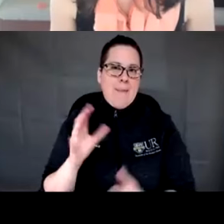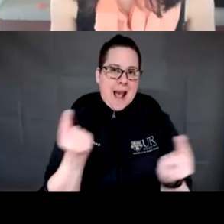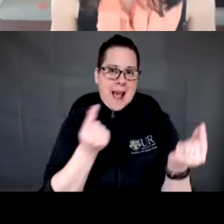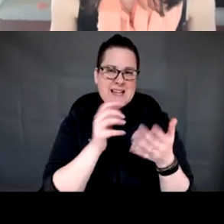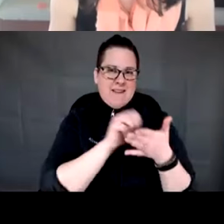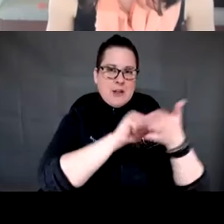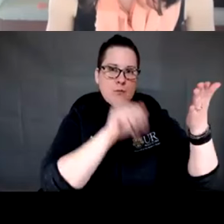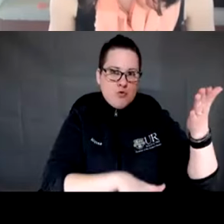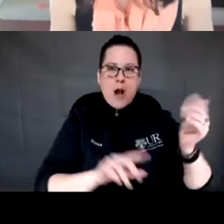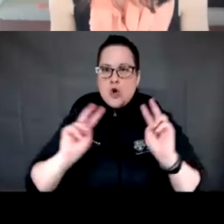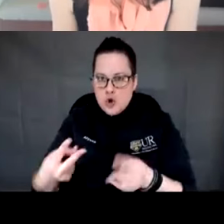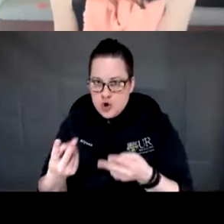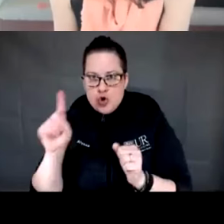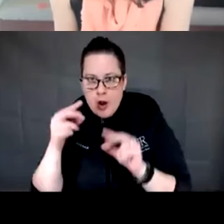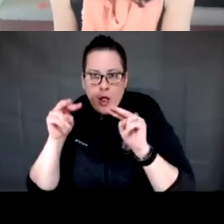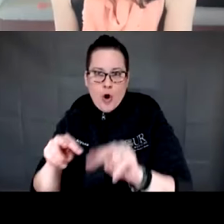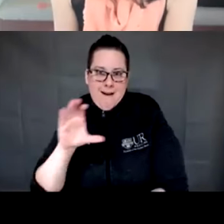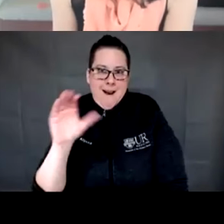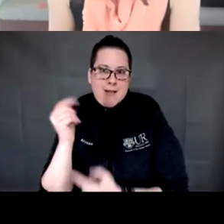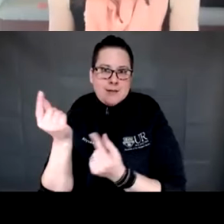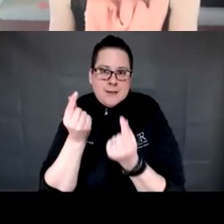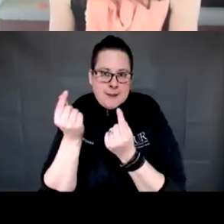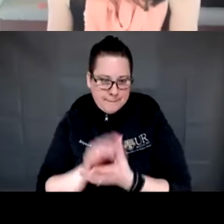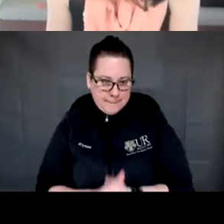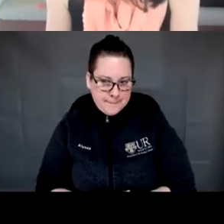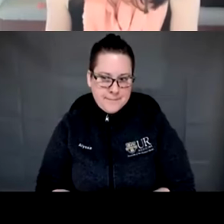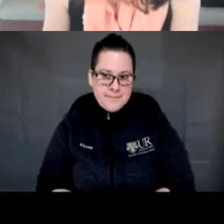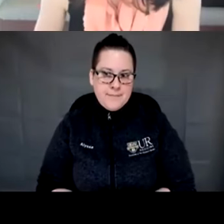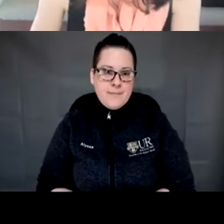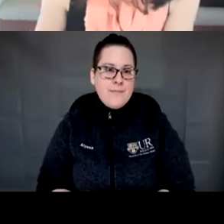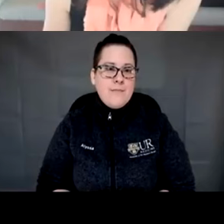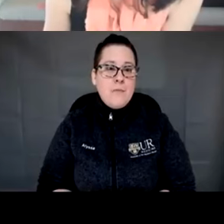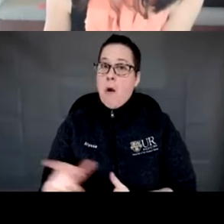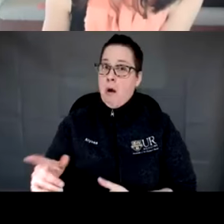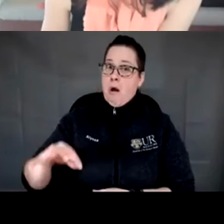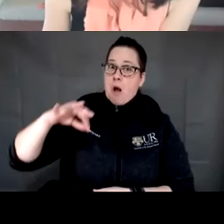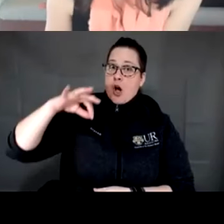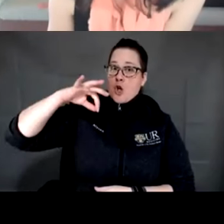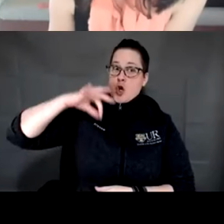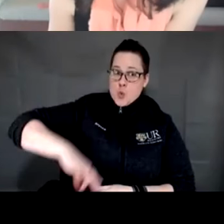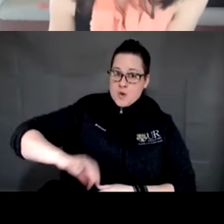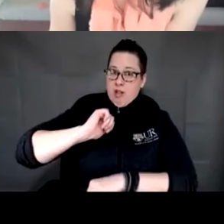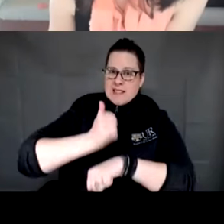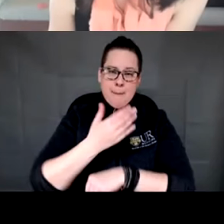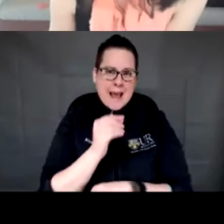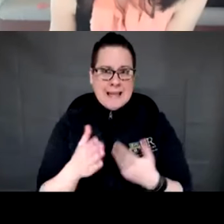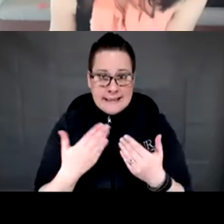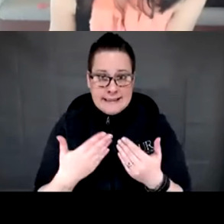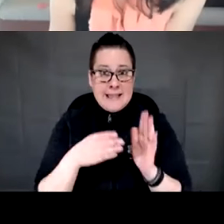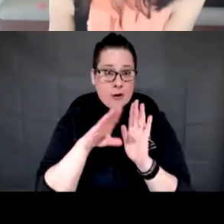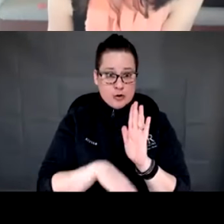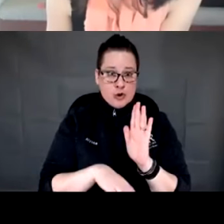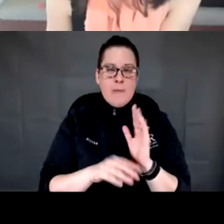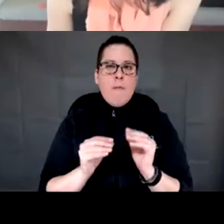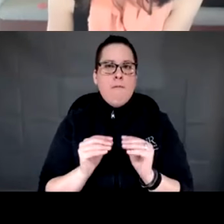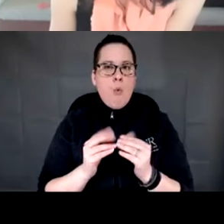can isolate the calcium activity. This is turned out to be a pretty useful preparation, and it's also pretty easy and cheap. It's a lot